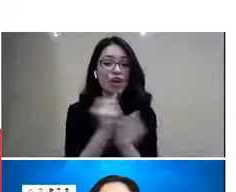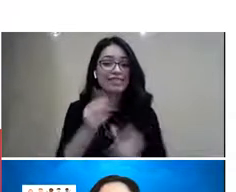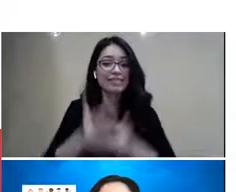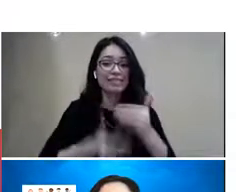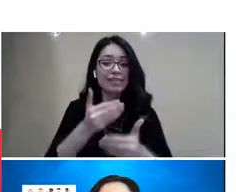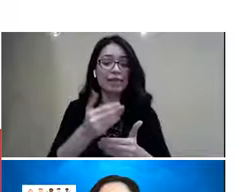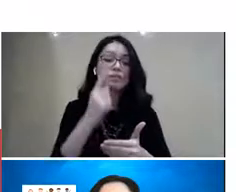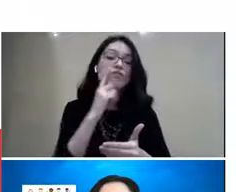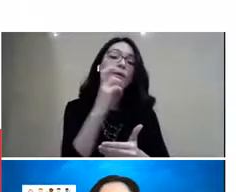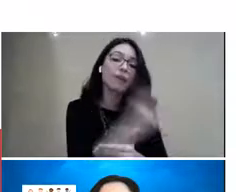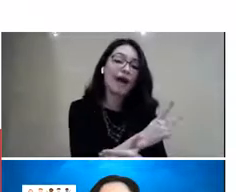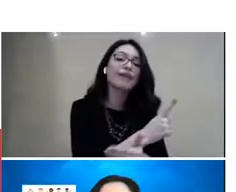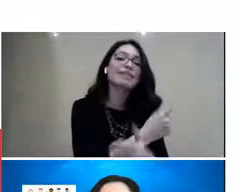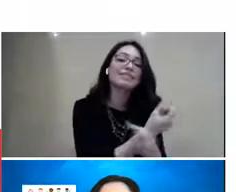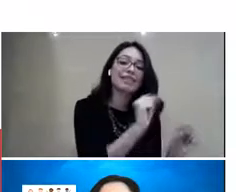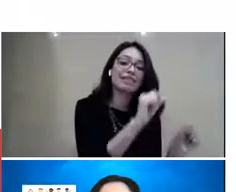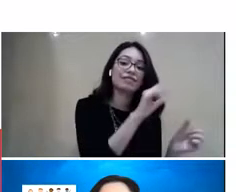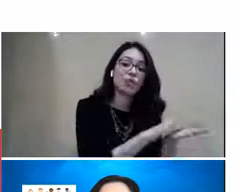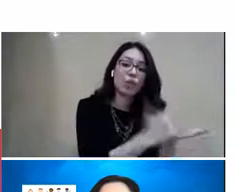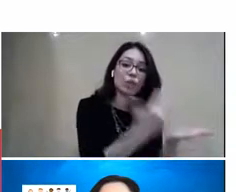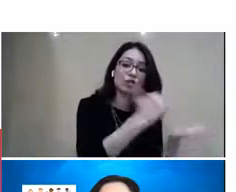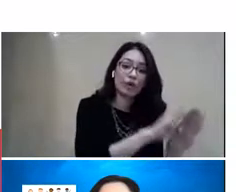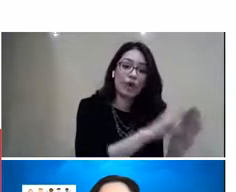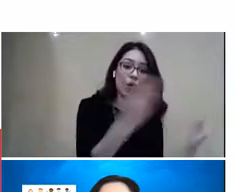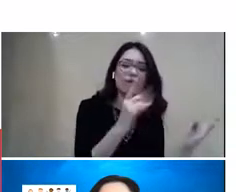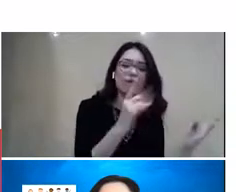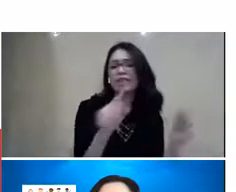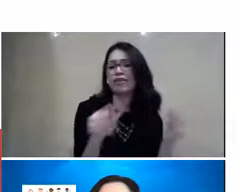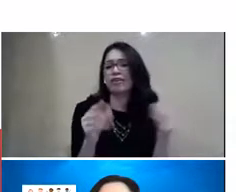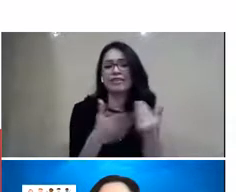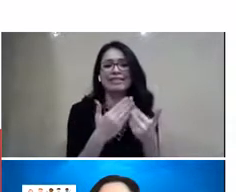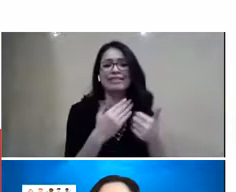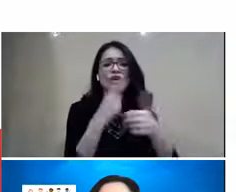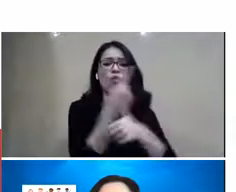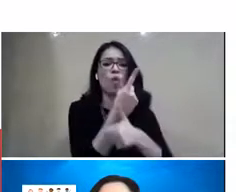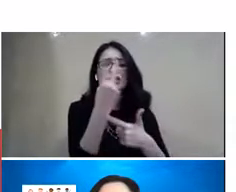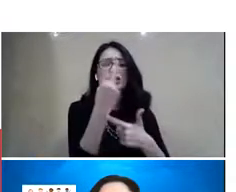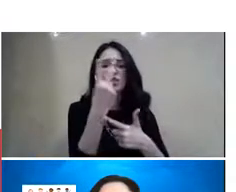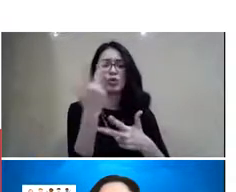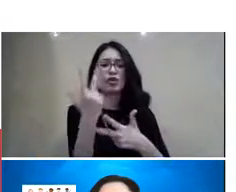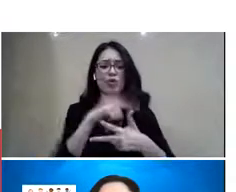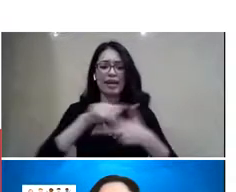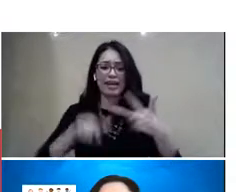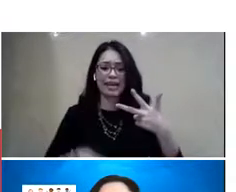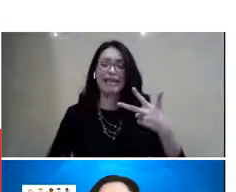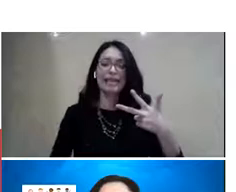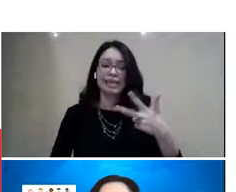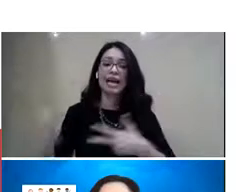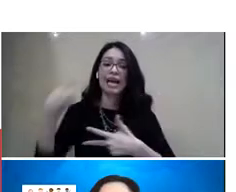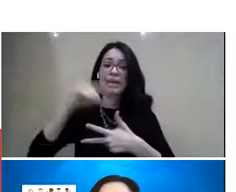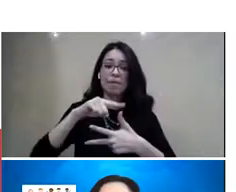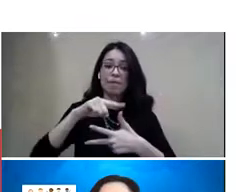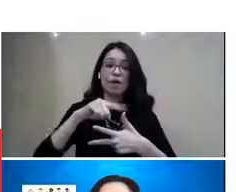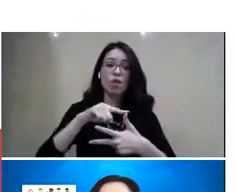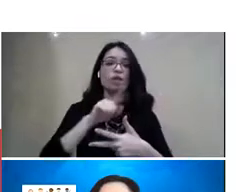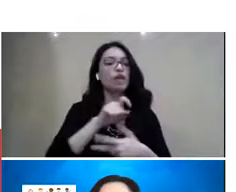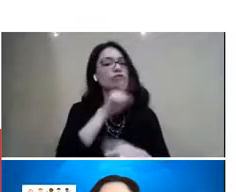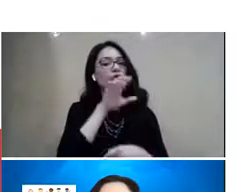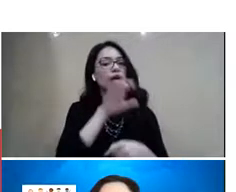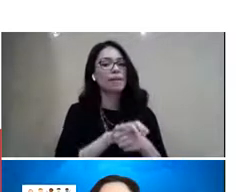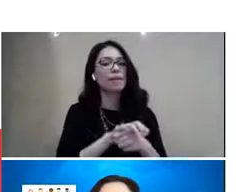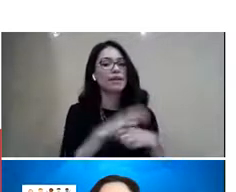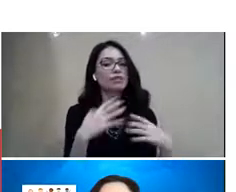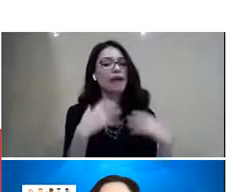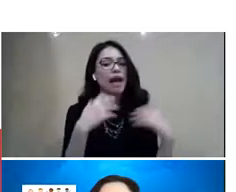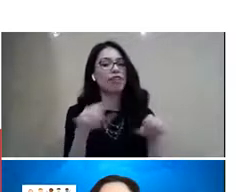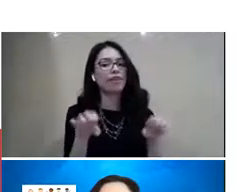this easy as 1, 2, 3 pieces. Number one, committing to healthy behaviors. You can imagine